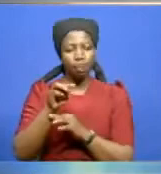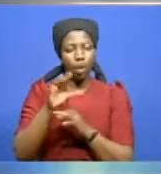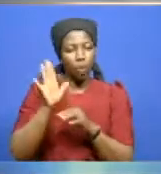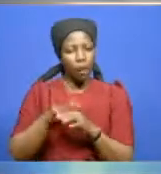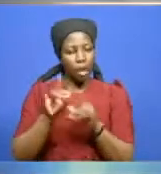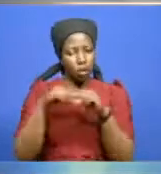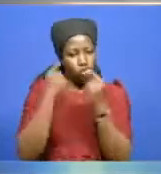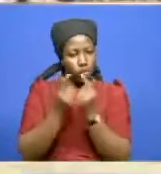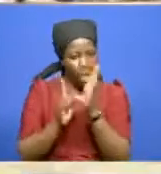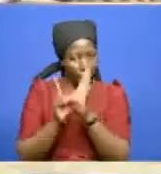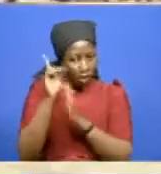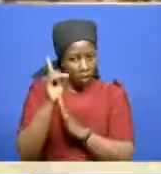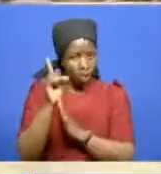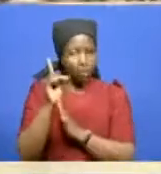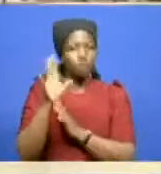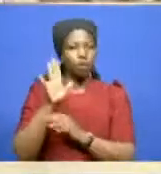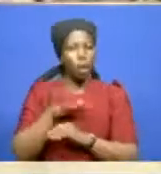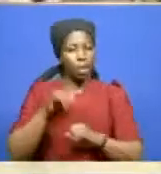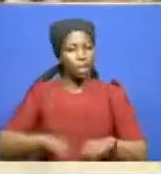country.